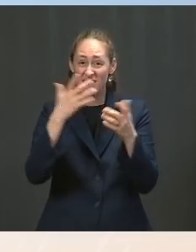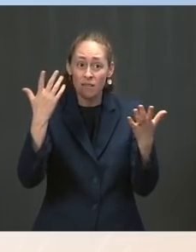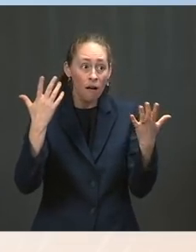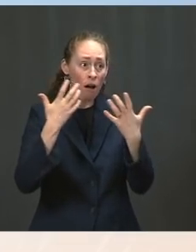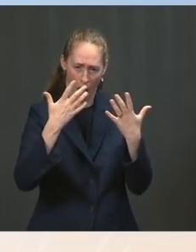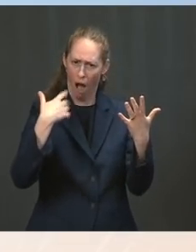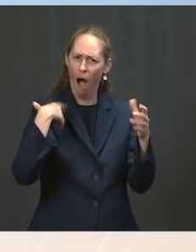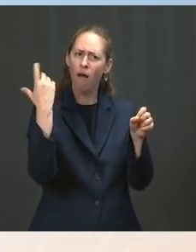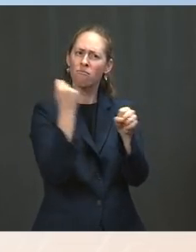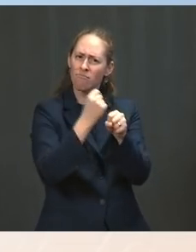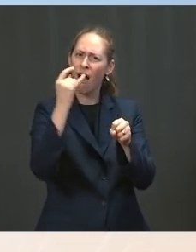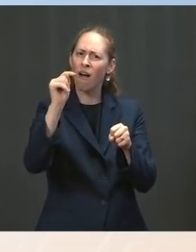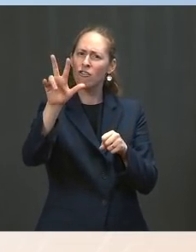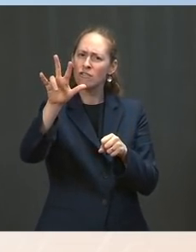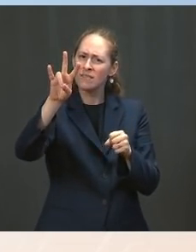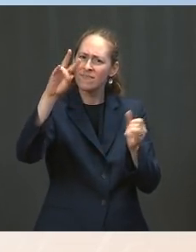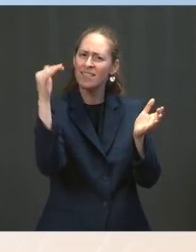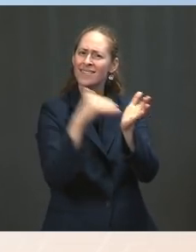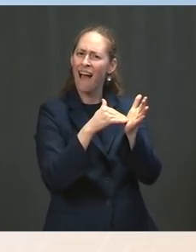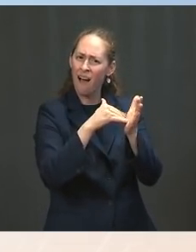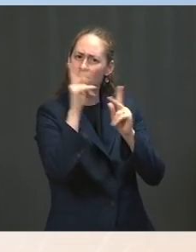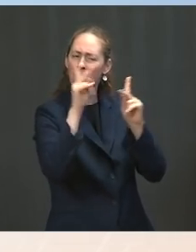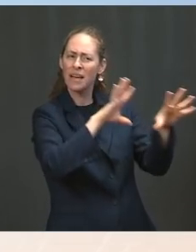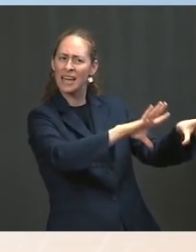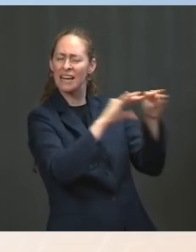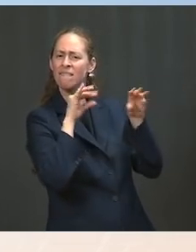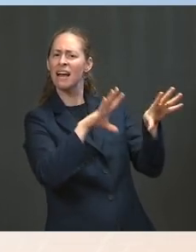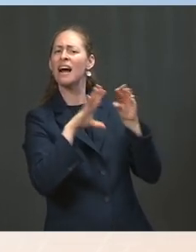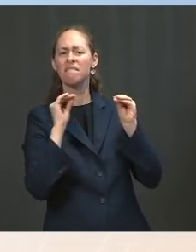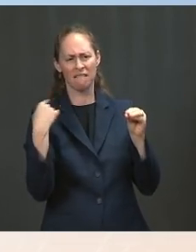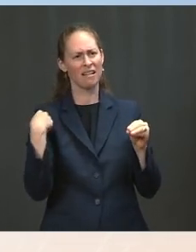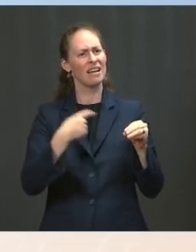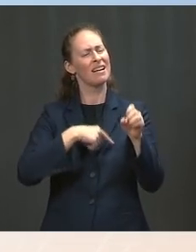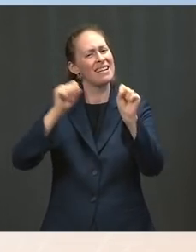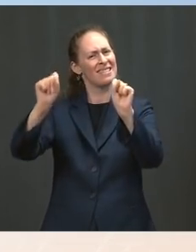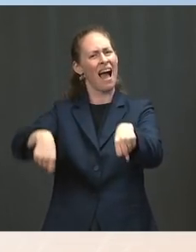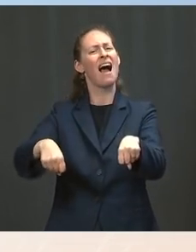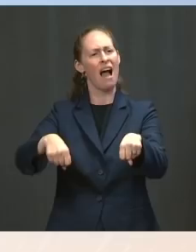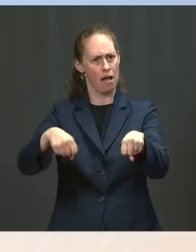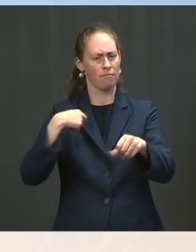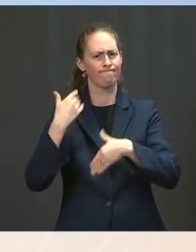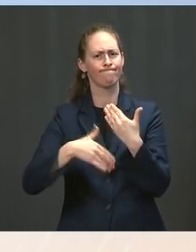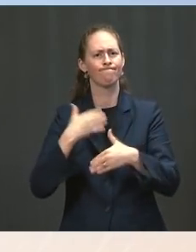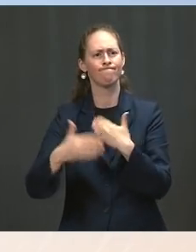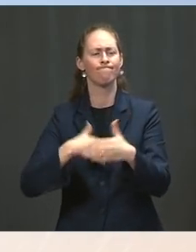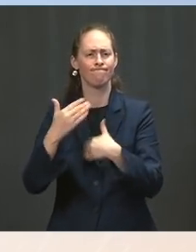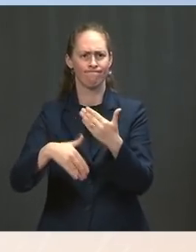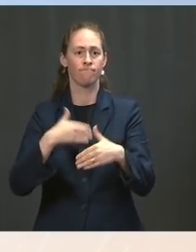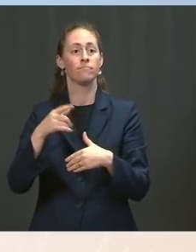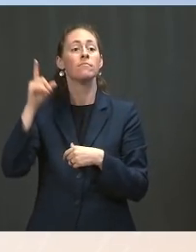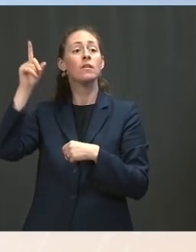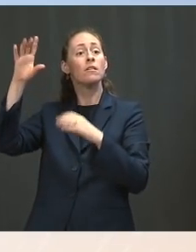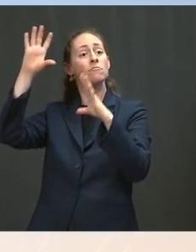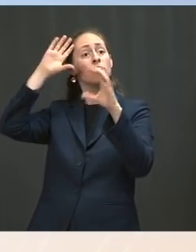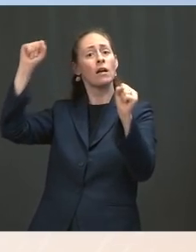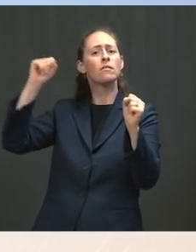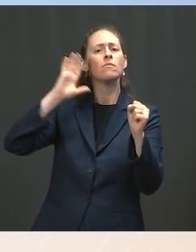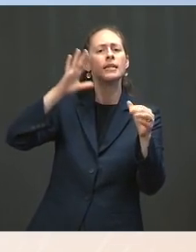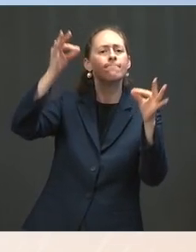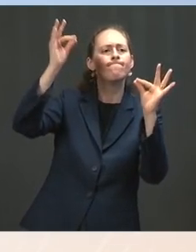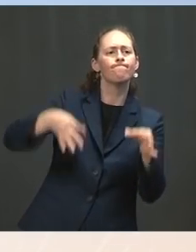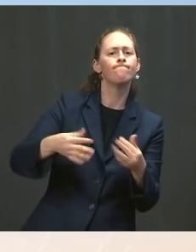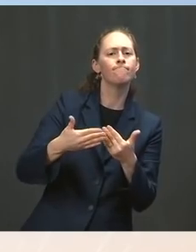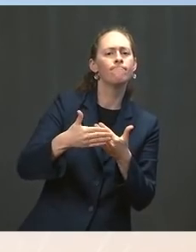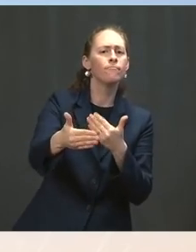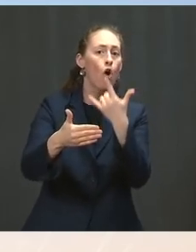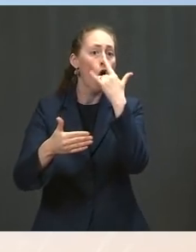We believe we're making progress. We're going to keep making progress, and the President will ultimately make his decision about the precise shape and scope of the operation.